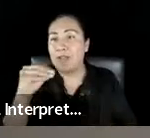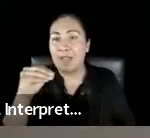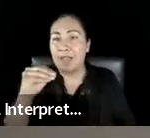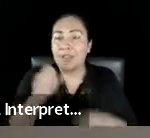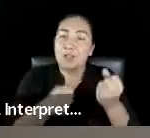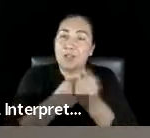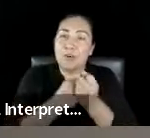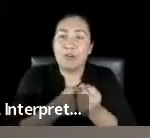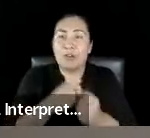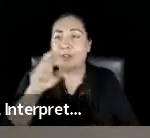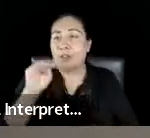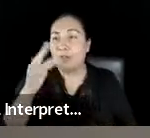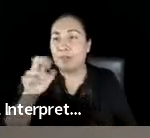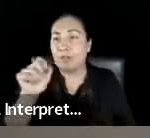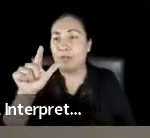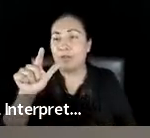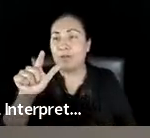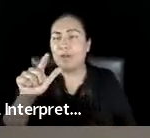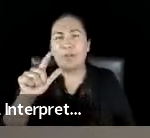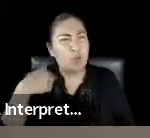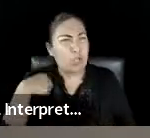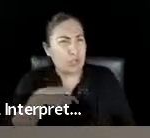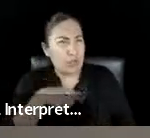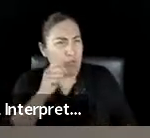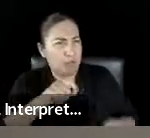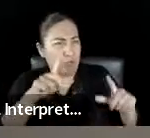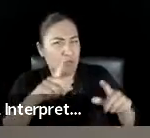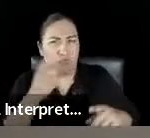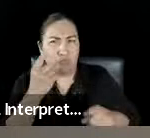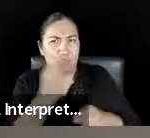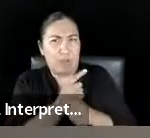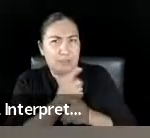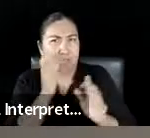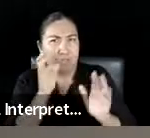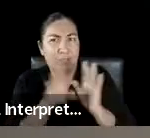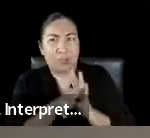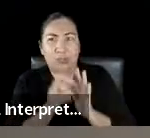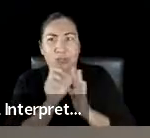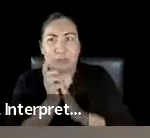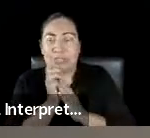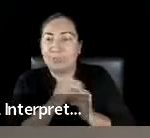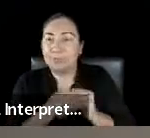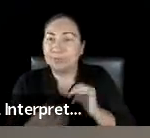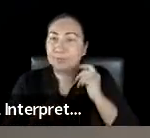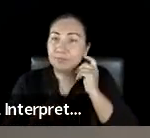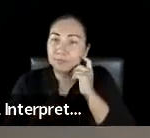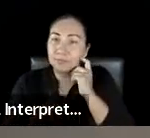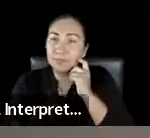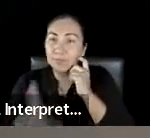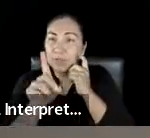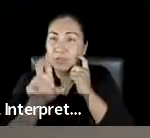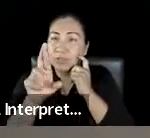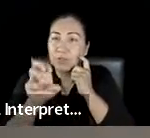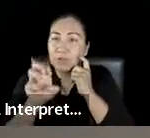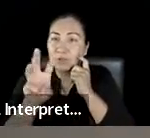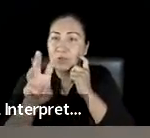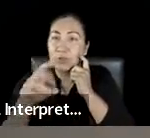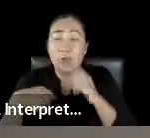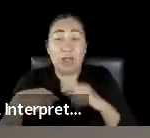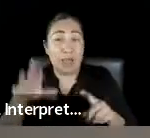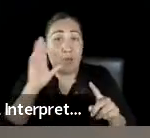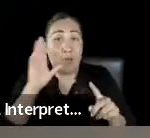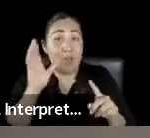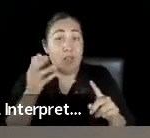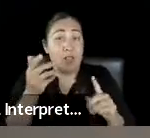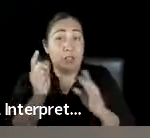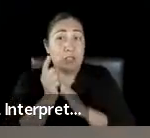advisor Michael Peck. We're going to get that graphic and the students on screen here in just 1 second. So Drew, I'm going to, in just